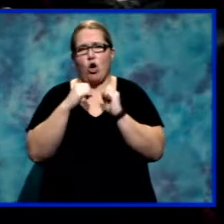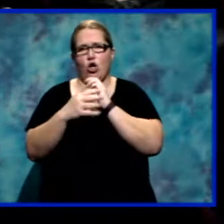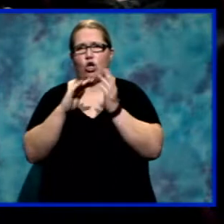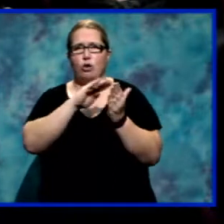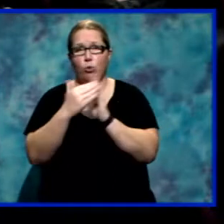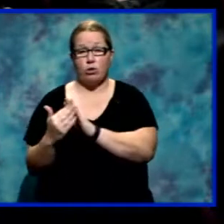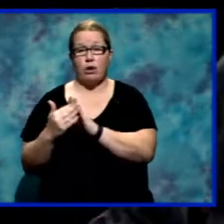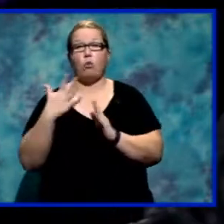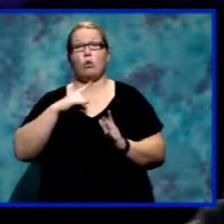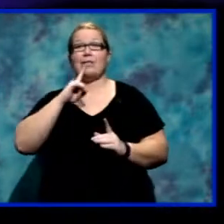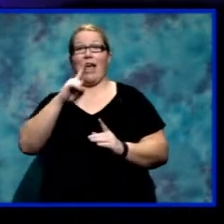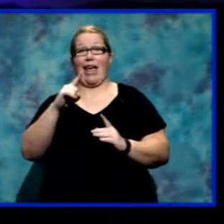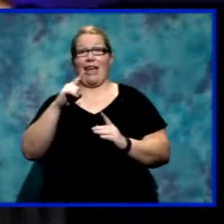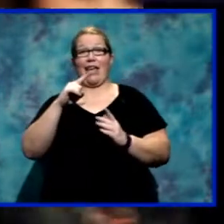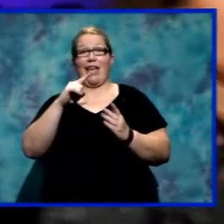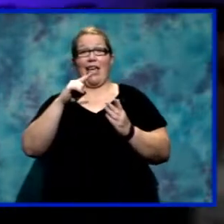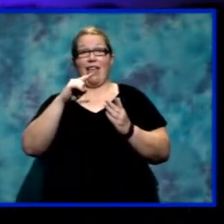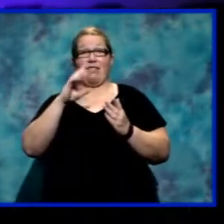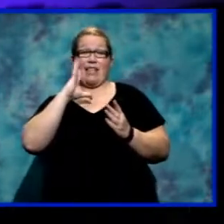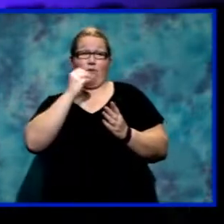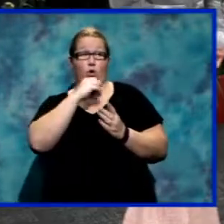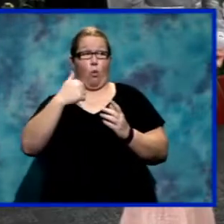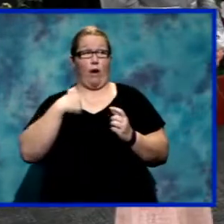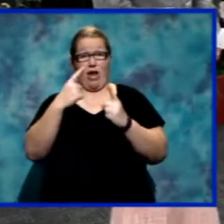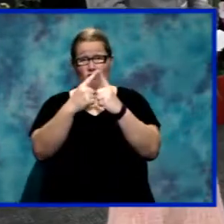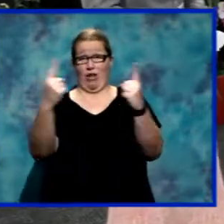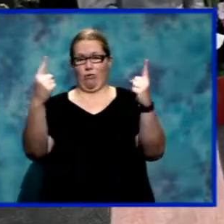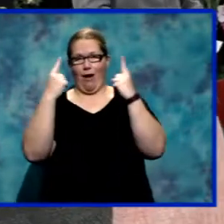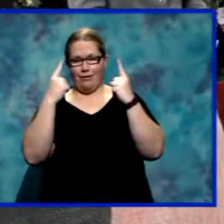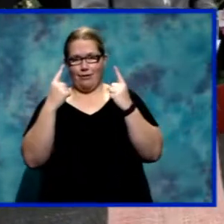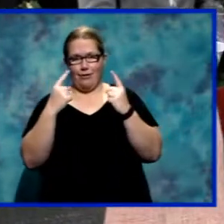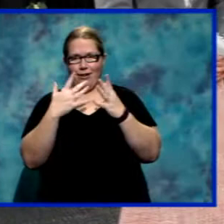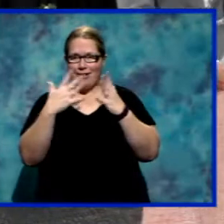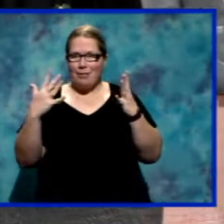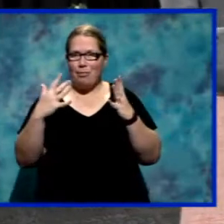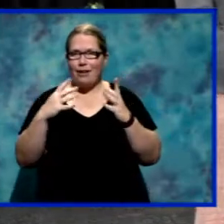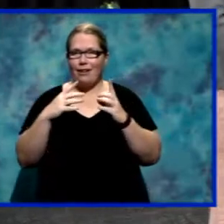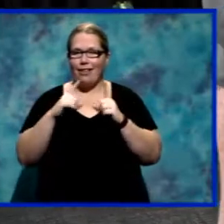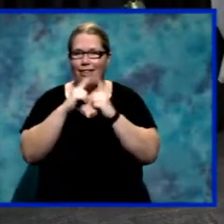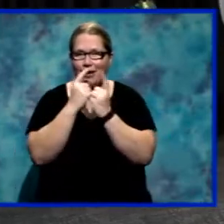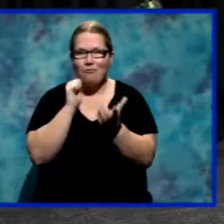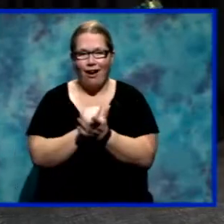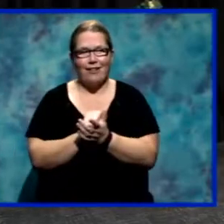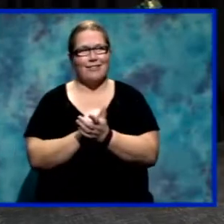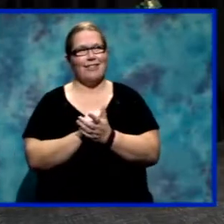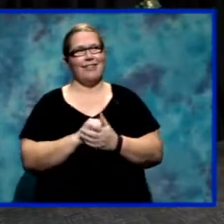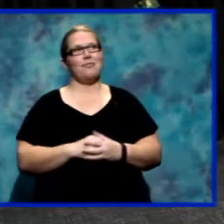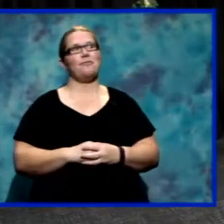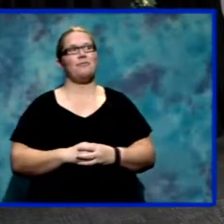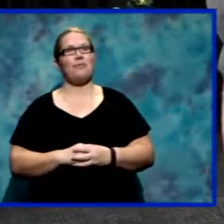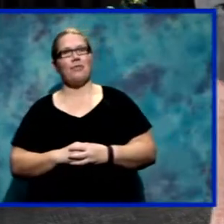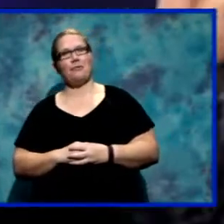This afternoon, we're graduating. That's a big deal, isn't it? Come on, say it is. Yes.